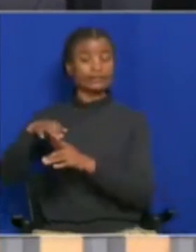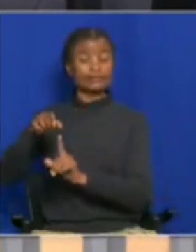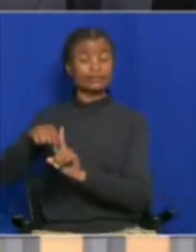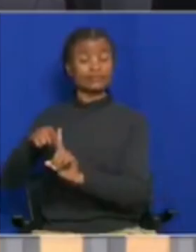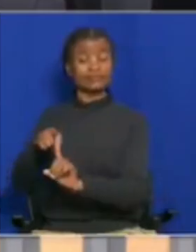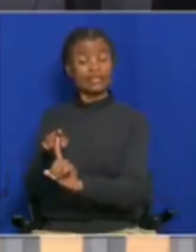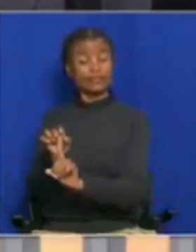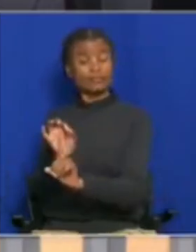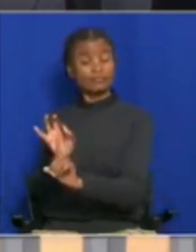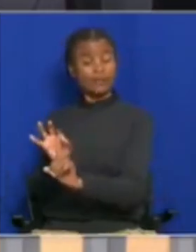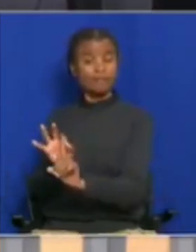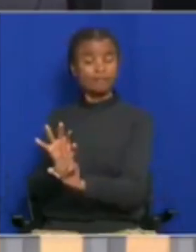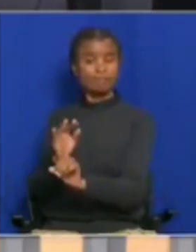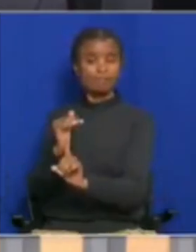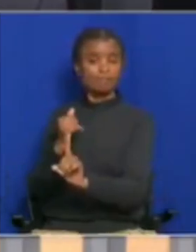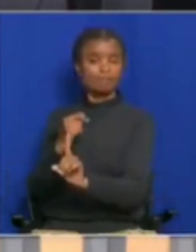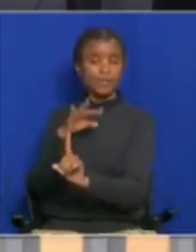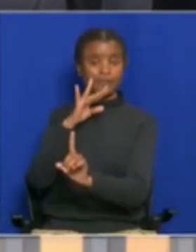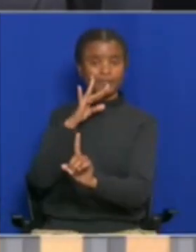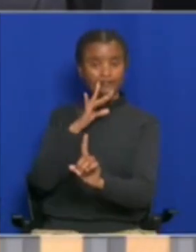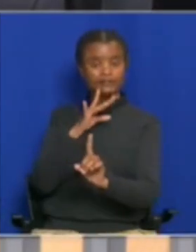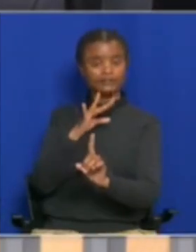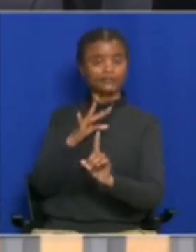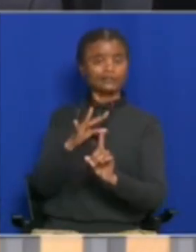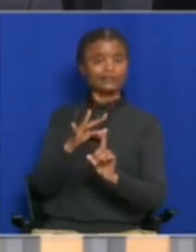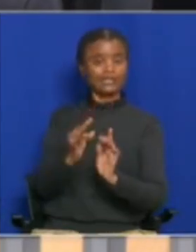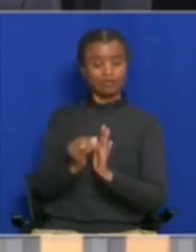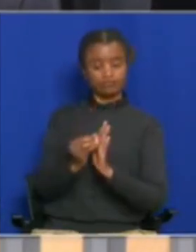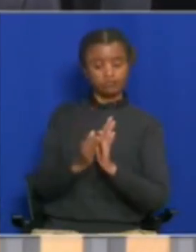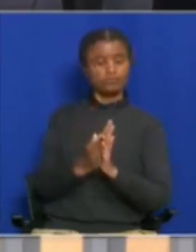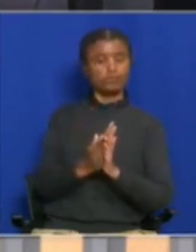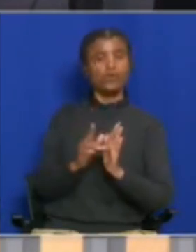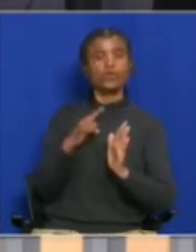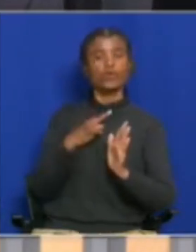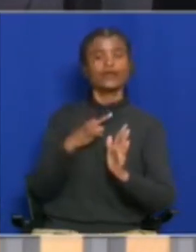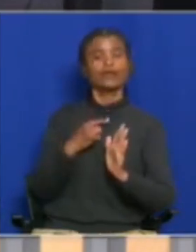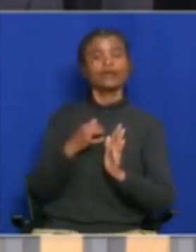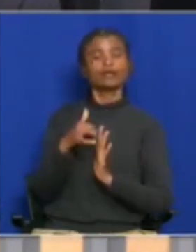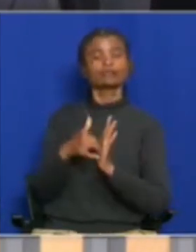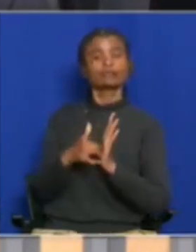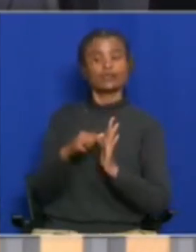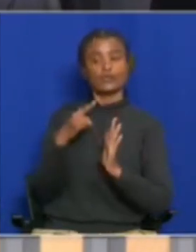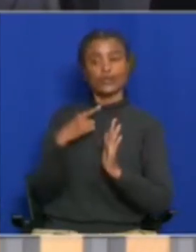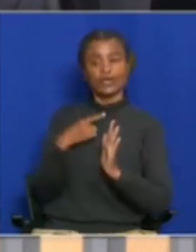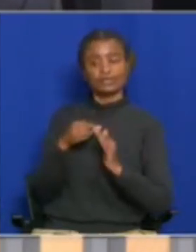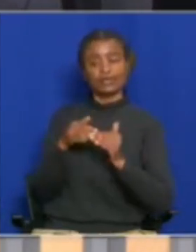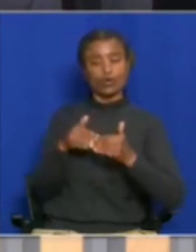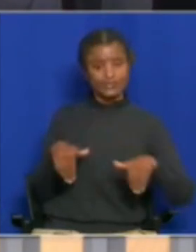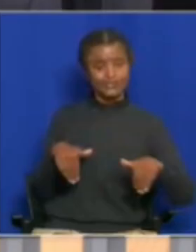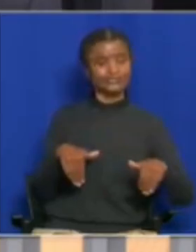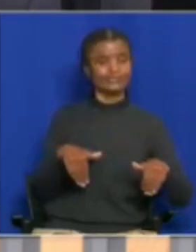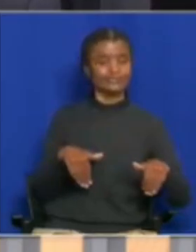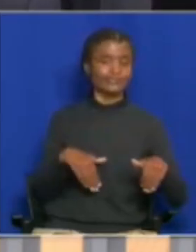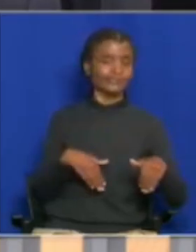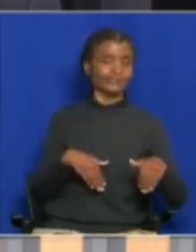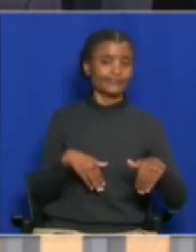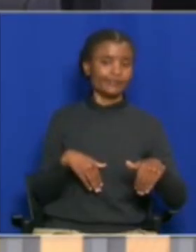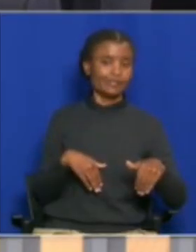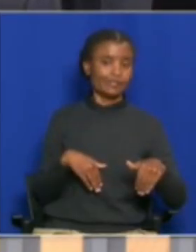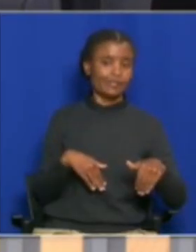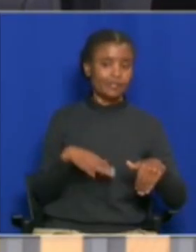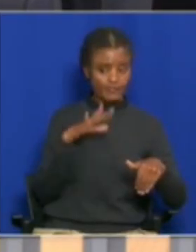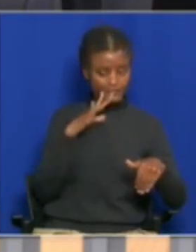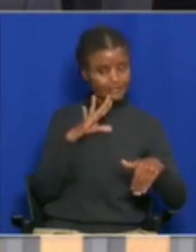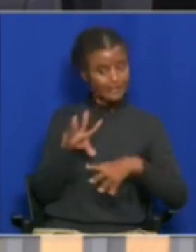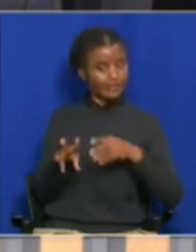implied in the concept of an objective test. So you don't even need to go there. Now,